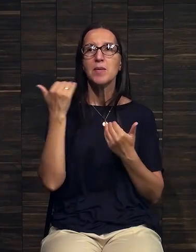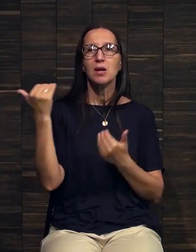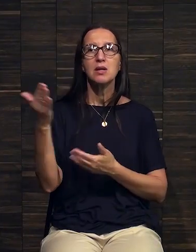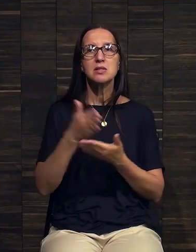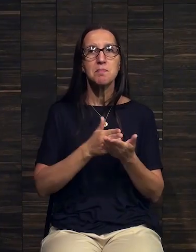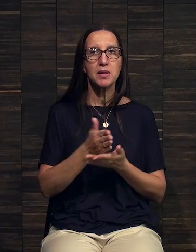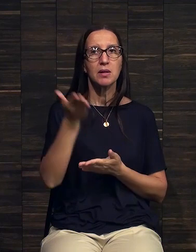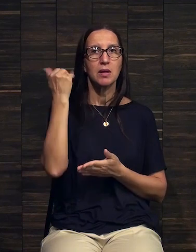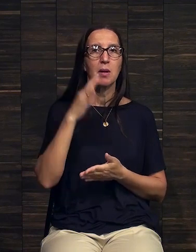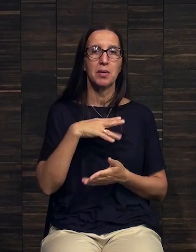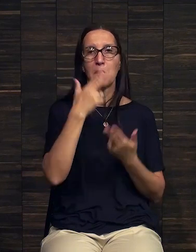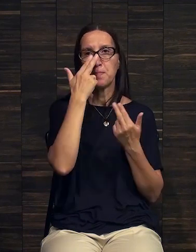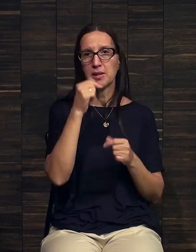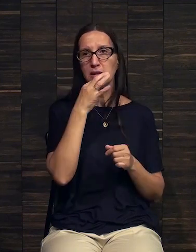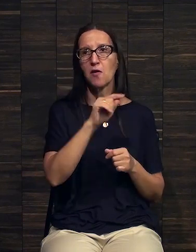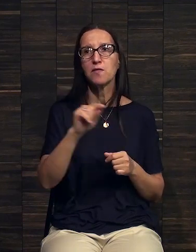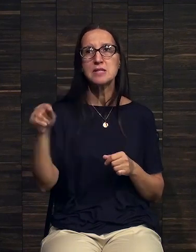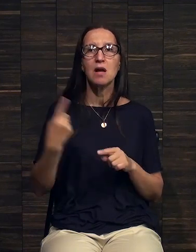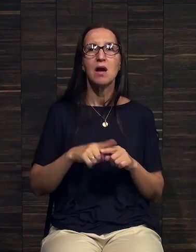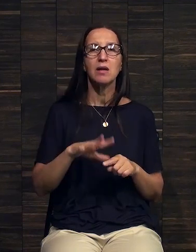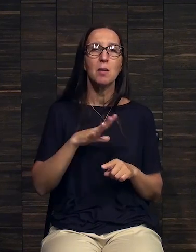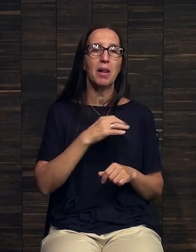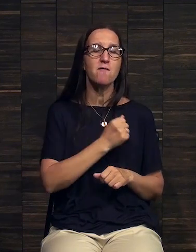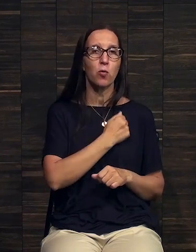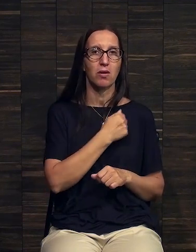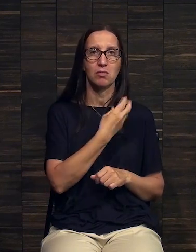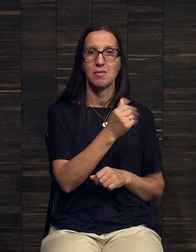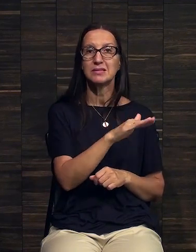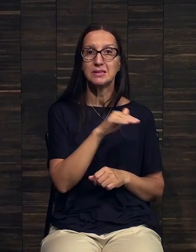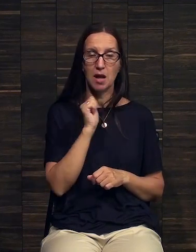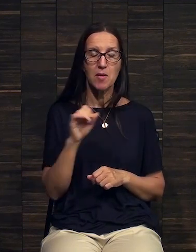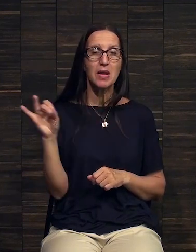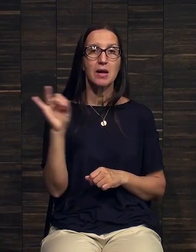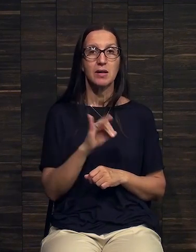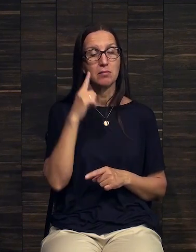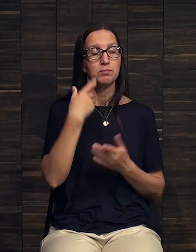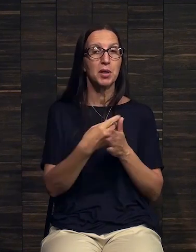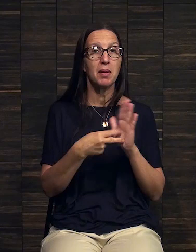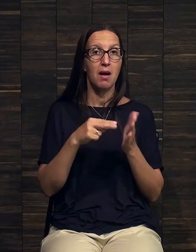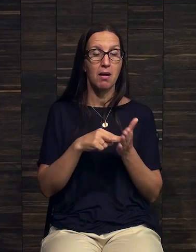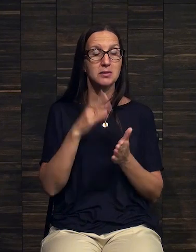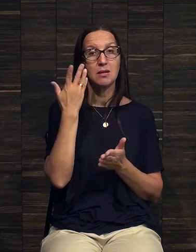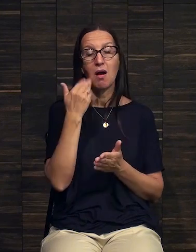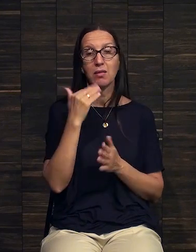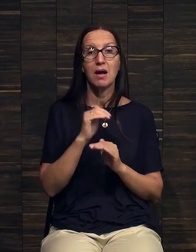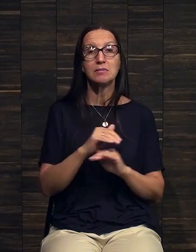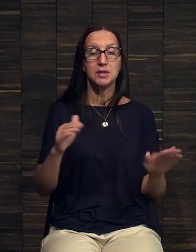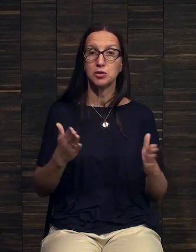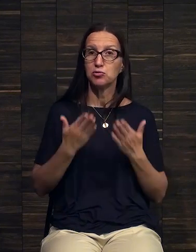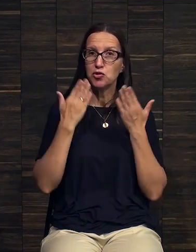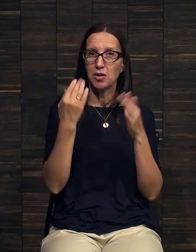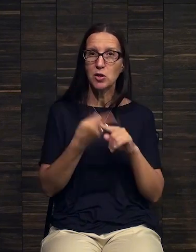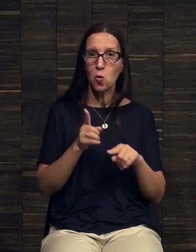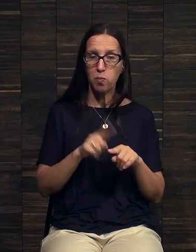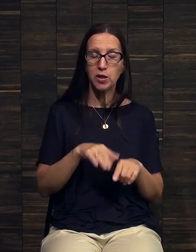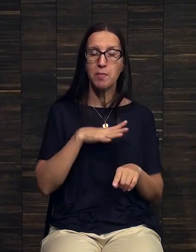collect money, and the American way was military loans, and when the kids